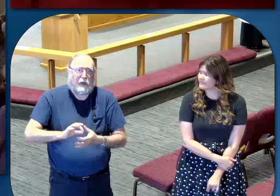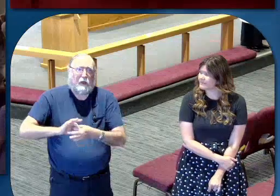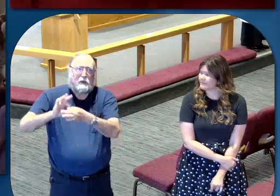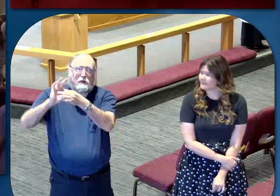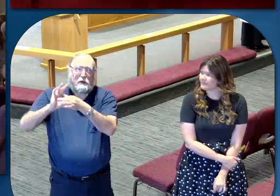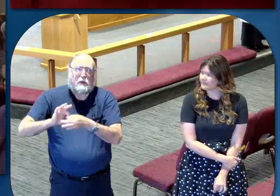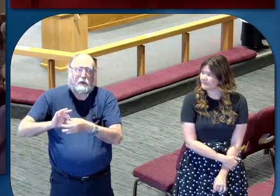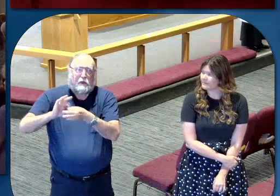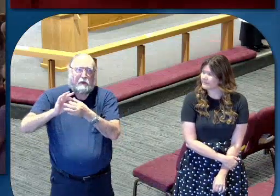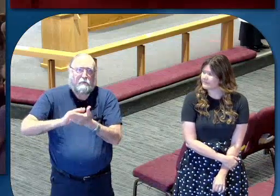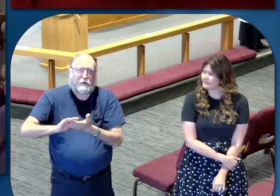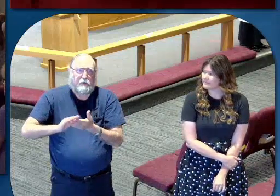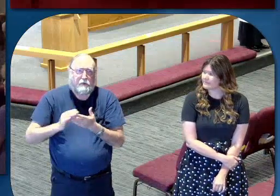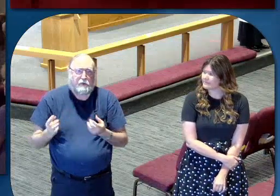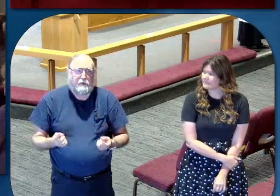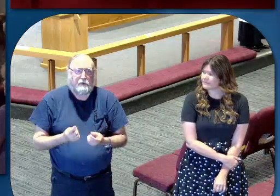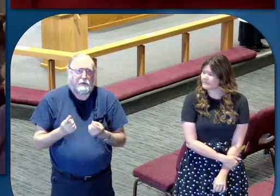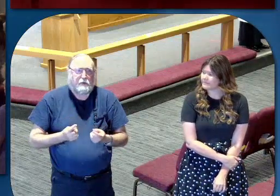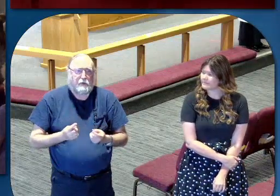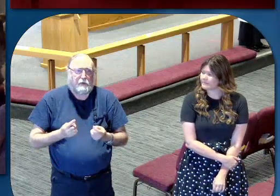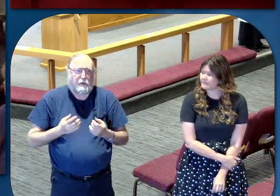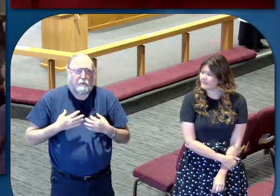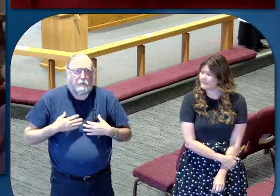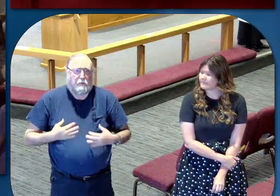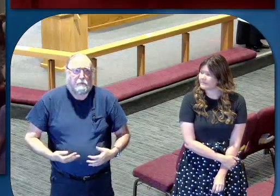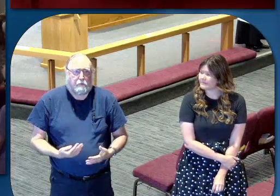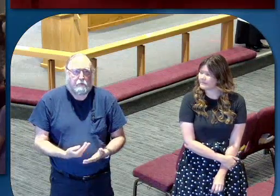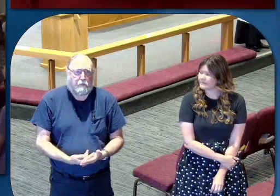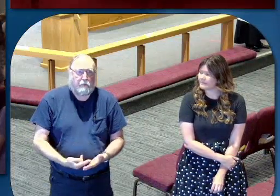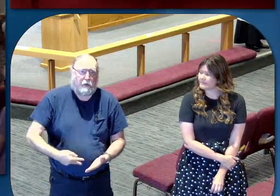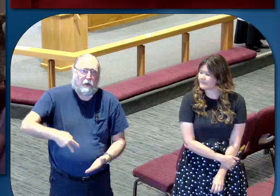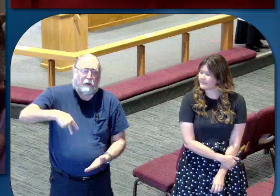saints, the forgiveness of sins, the